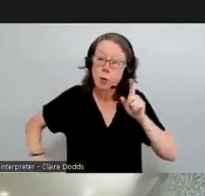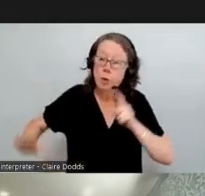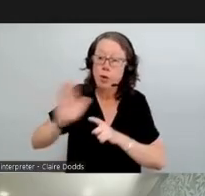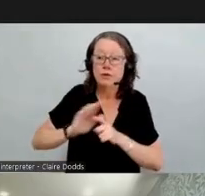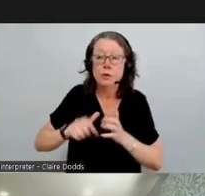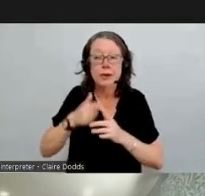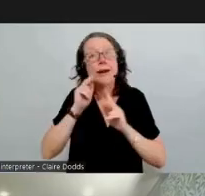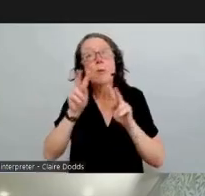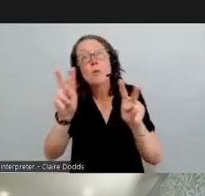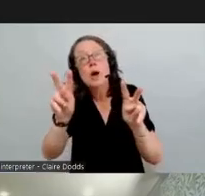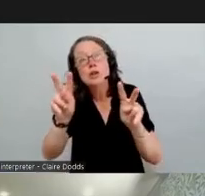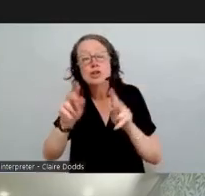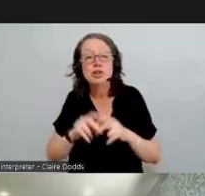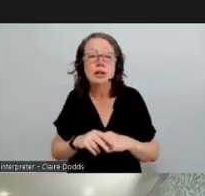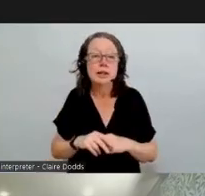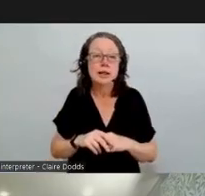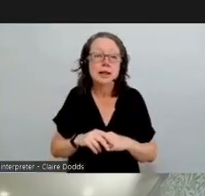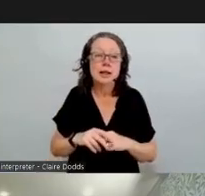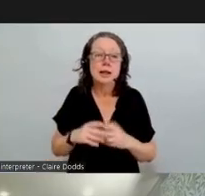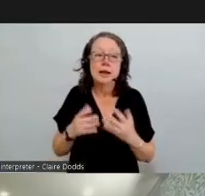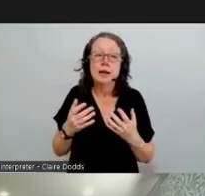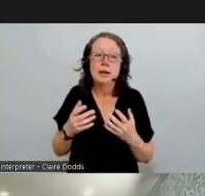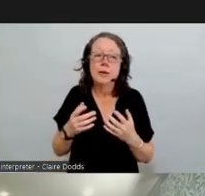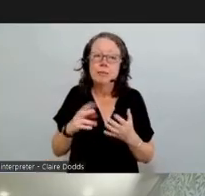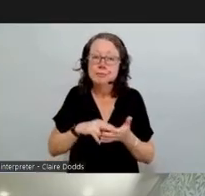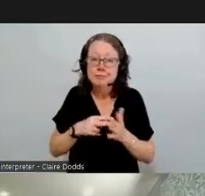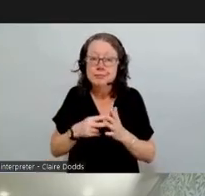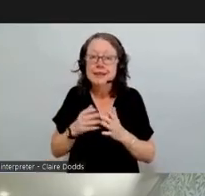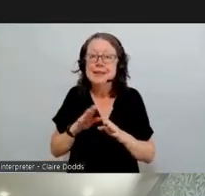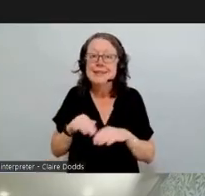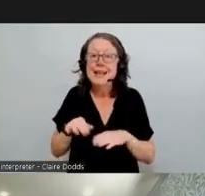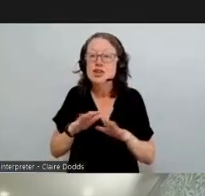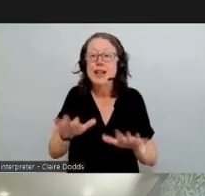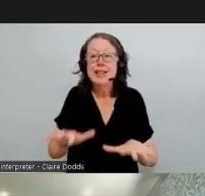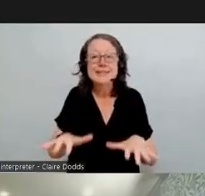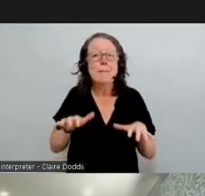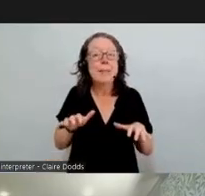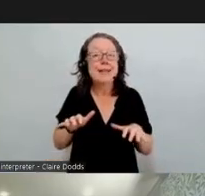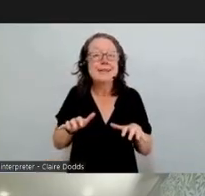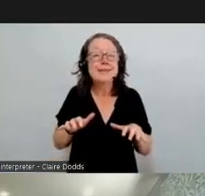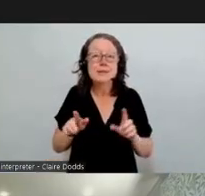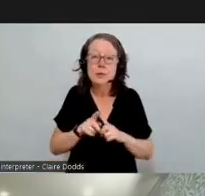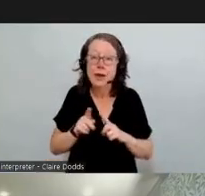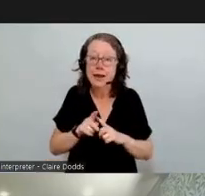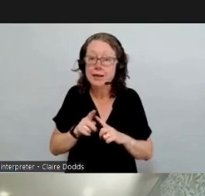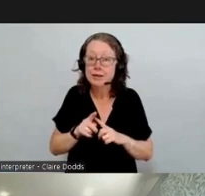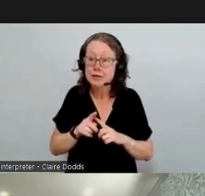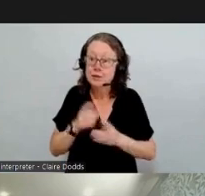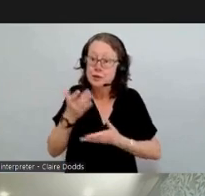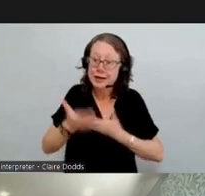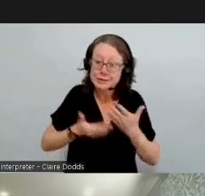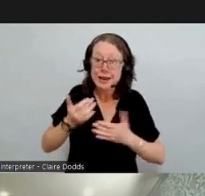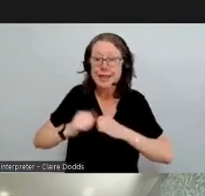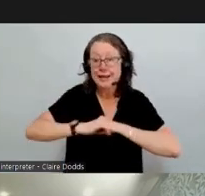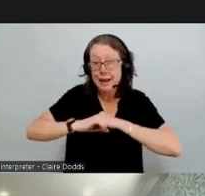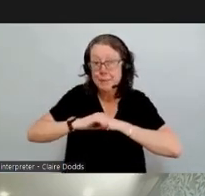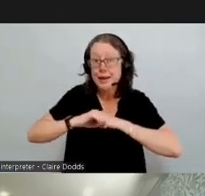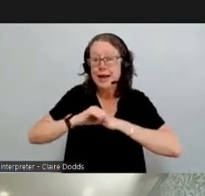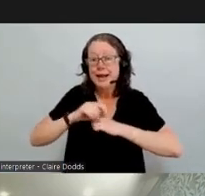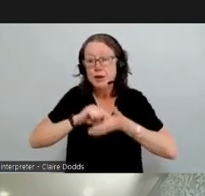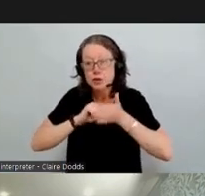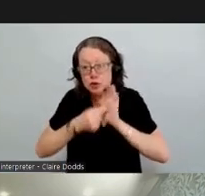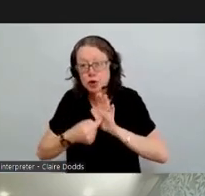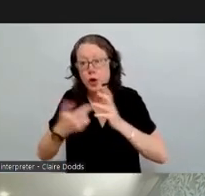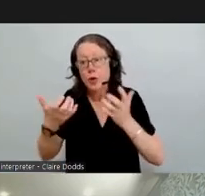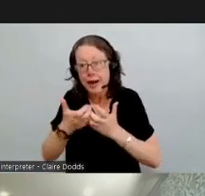of the campaign and show the linkages between areas that children are interested in and reading, be that music or sport or TV.